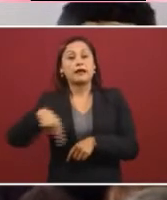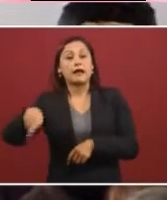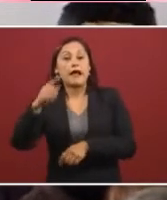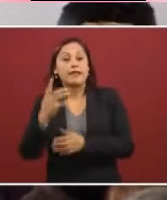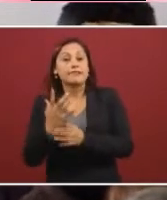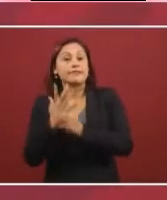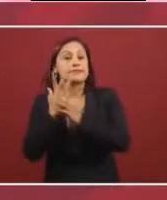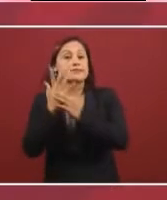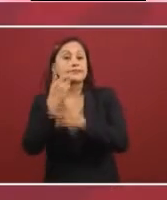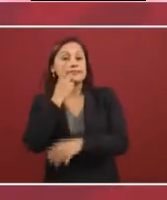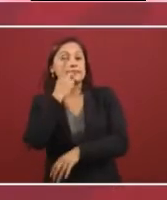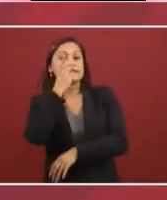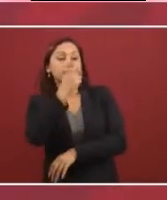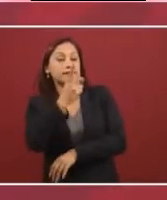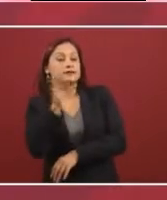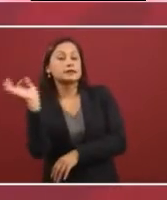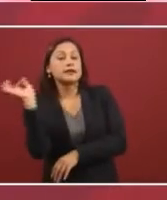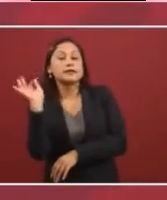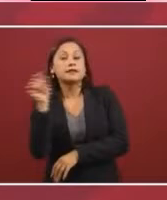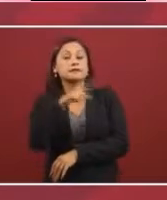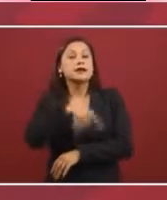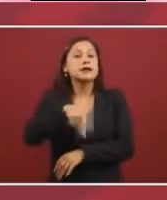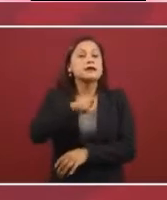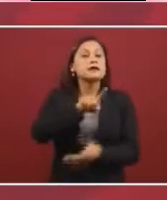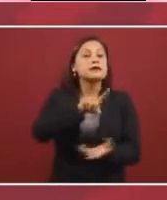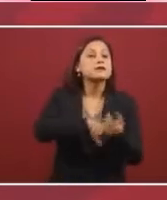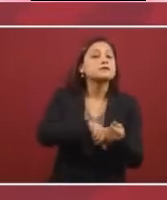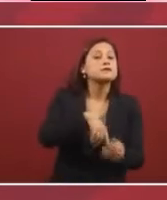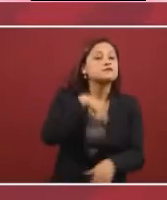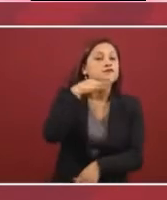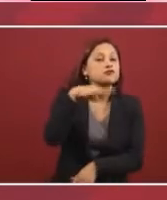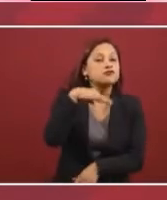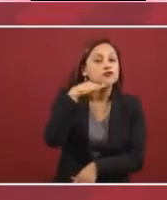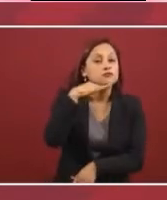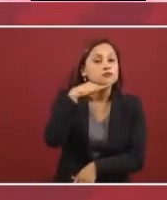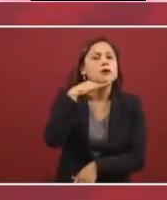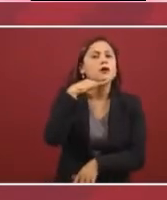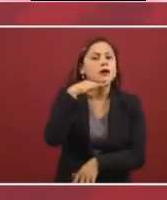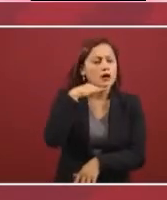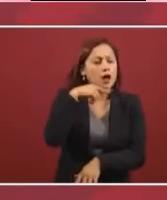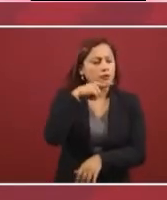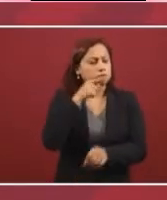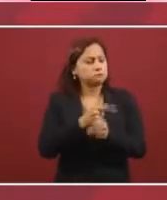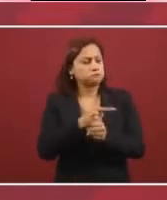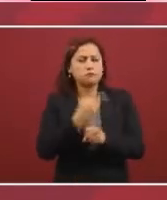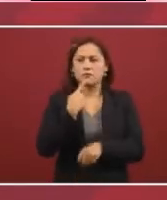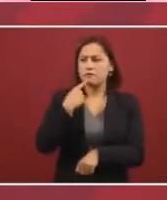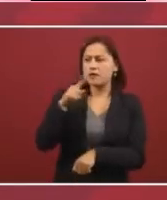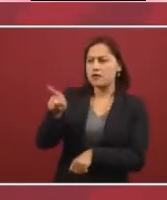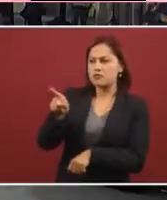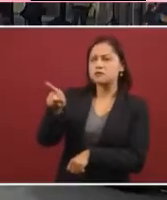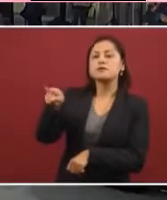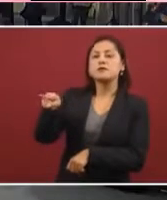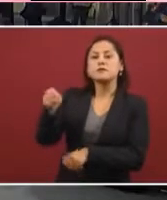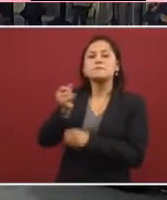presume and there are proofs or evidence that there exists corruption, you let them know immediately.